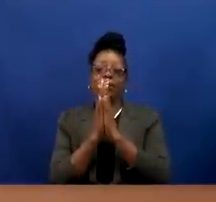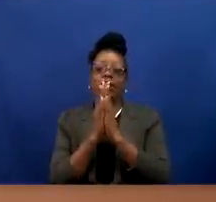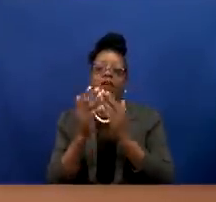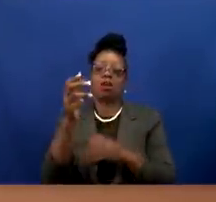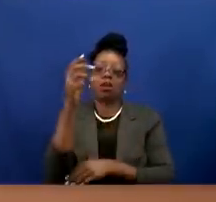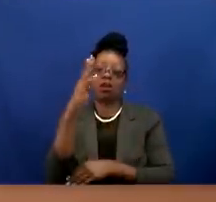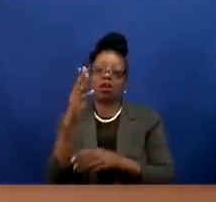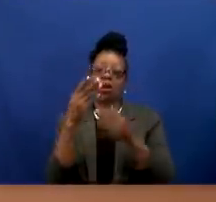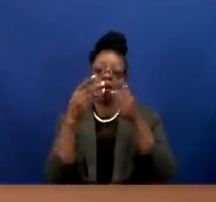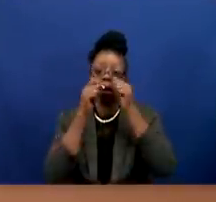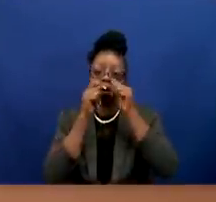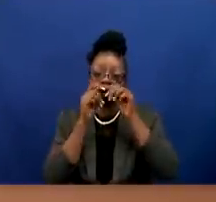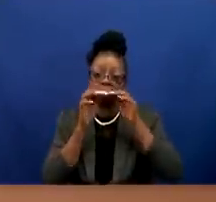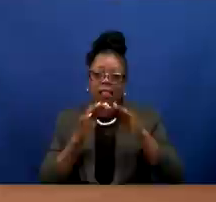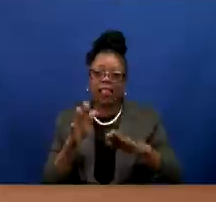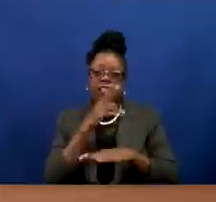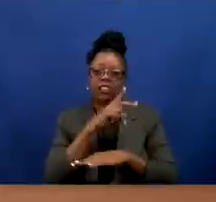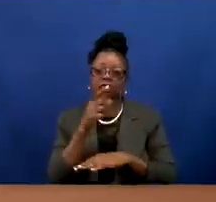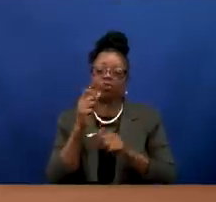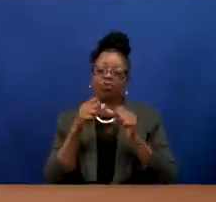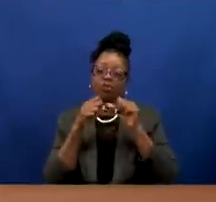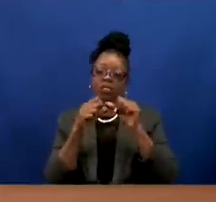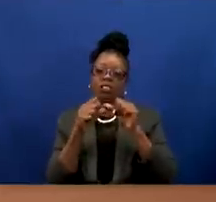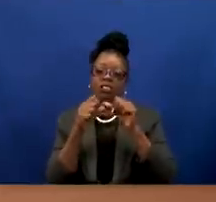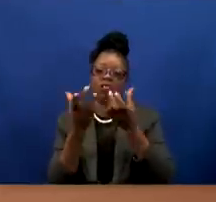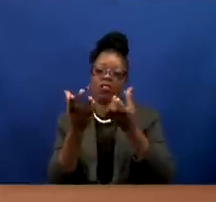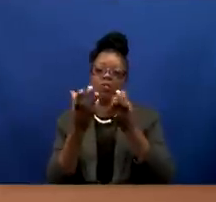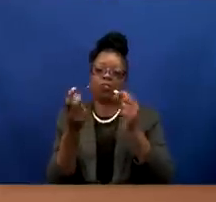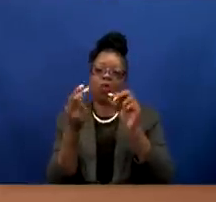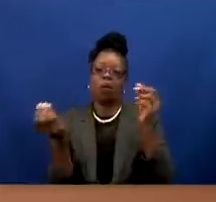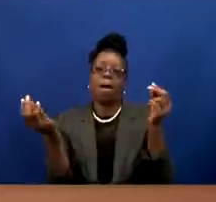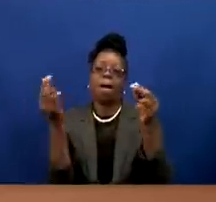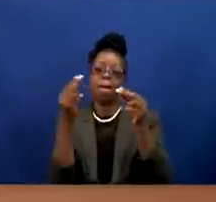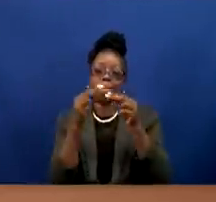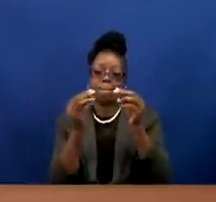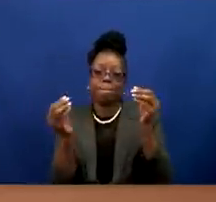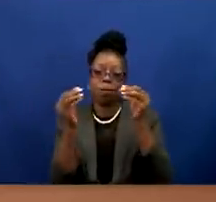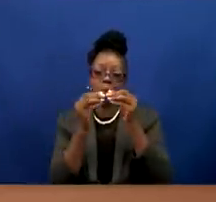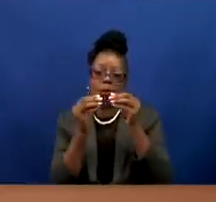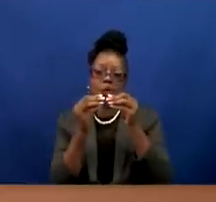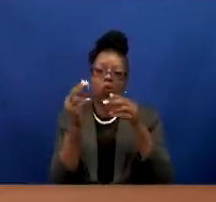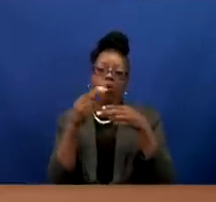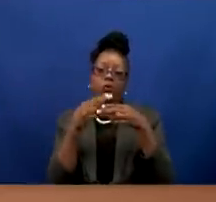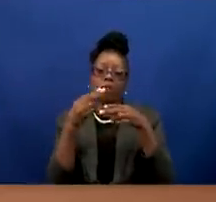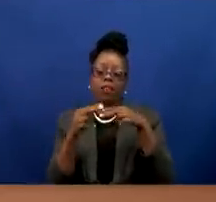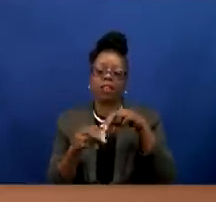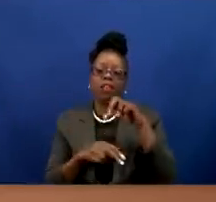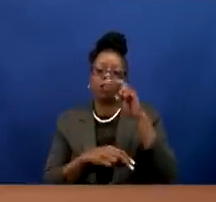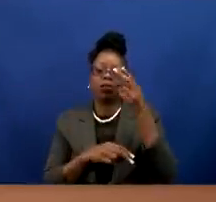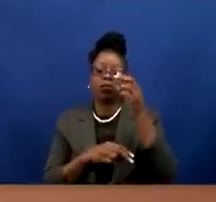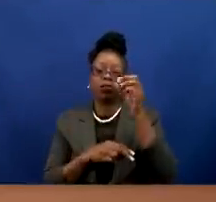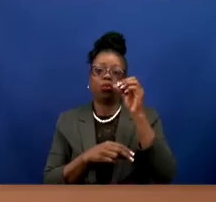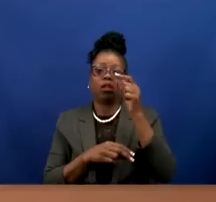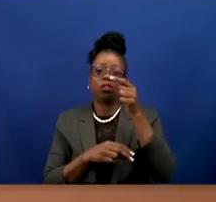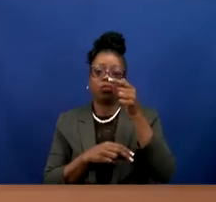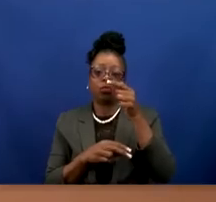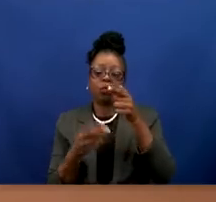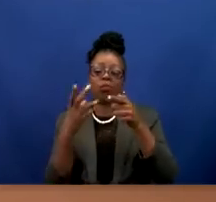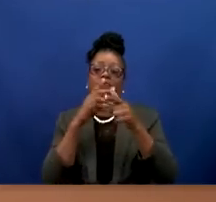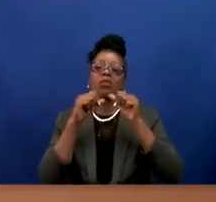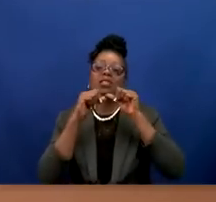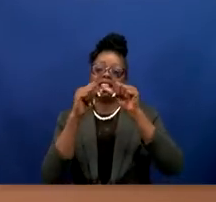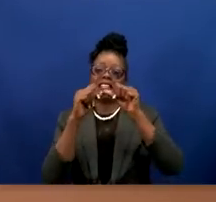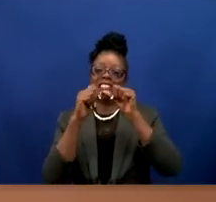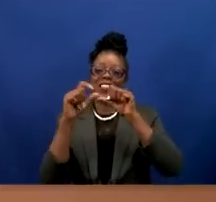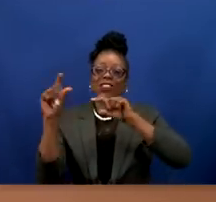always seeking to keep our number above 2,021, and you have done that with regularity over these past several weeks and months, so thank